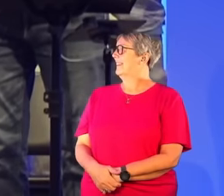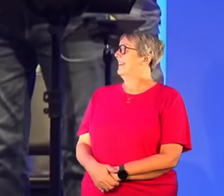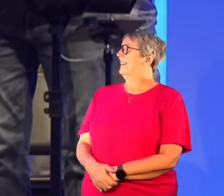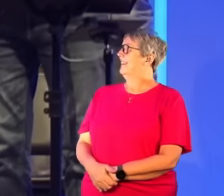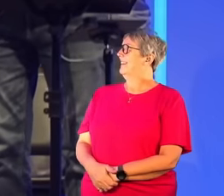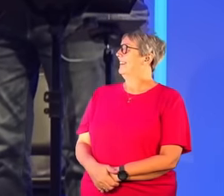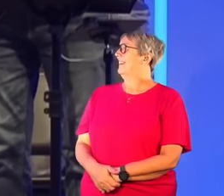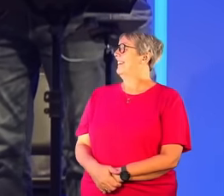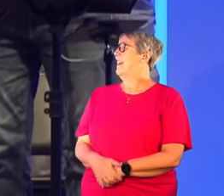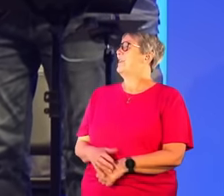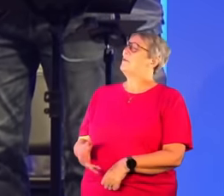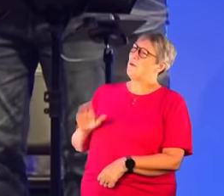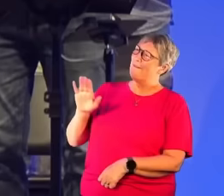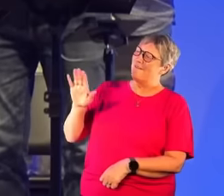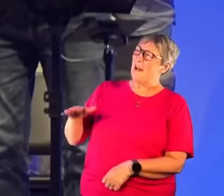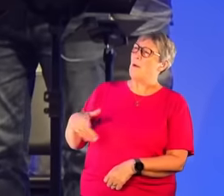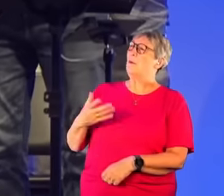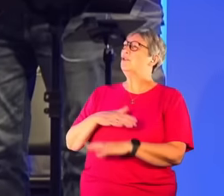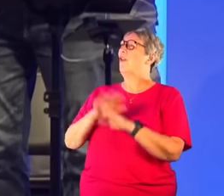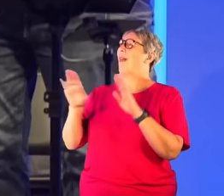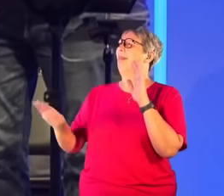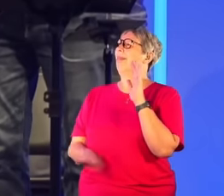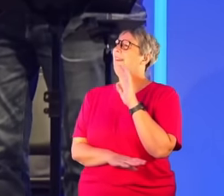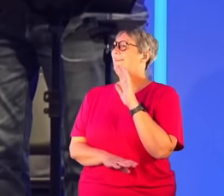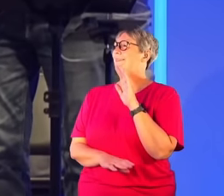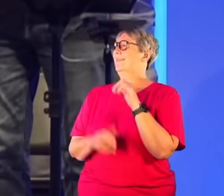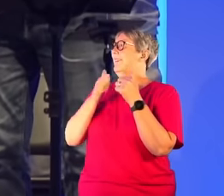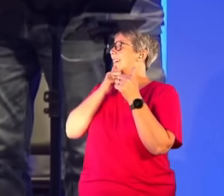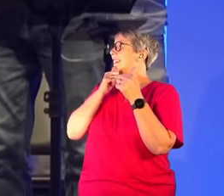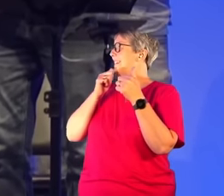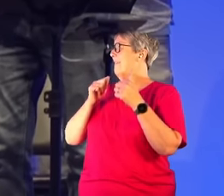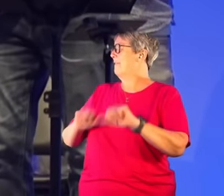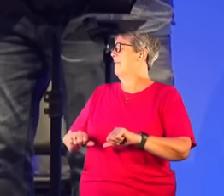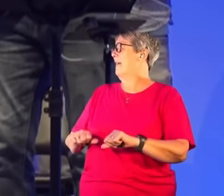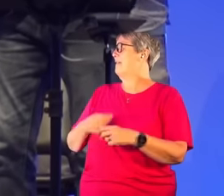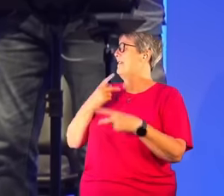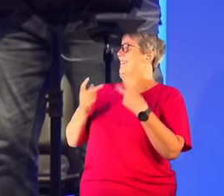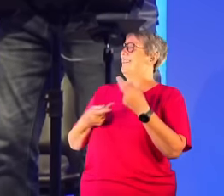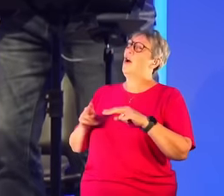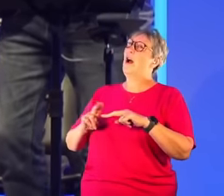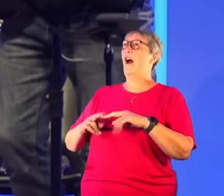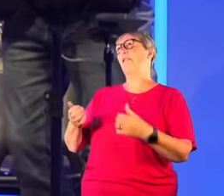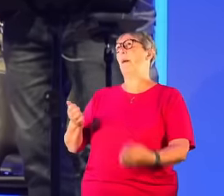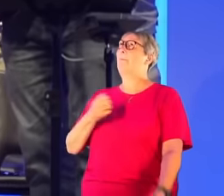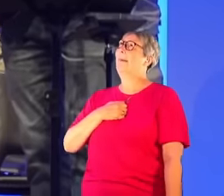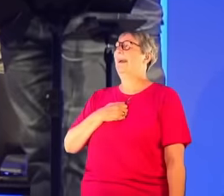your least favourite song of mine?